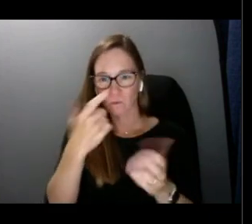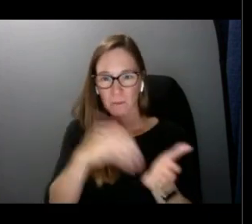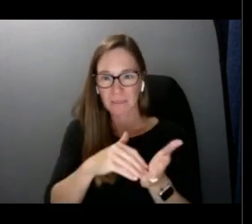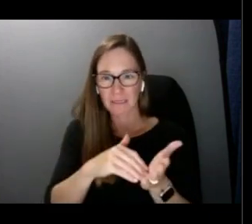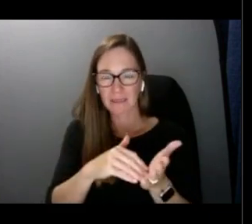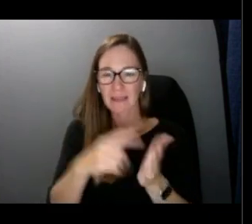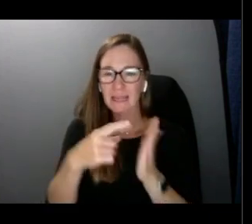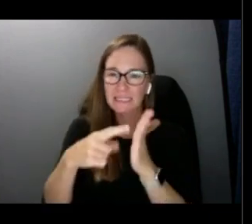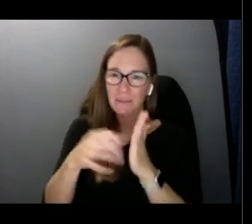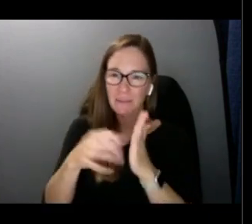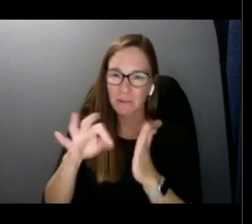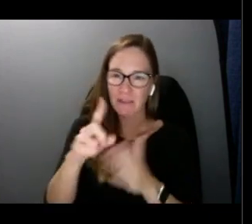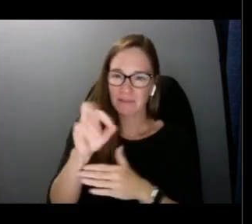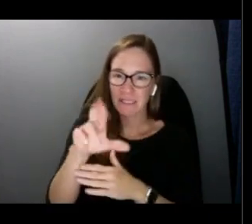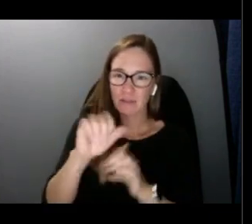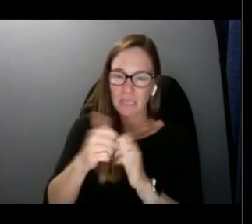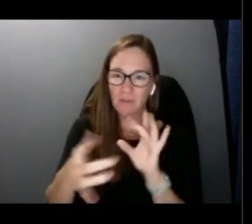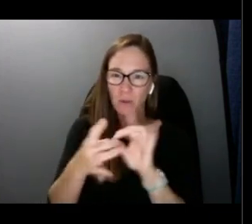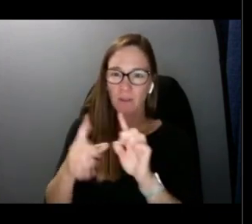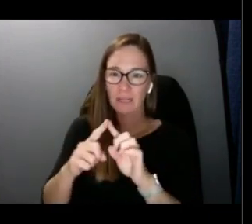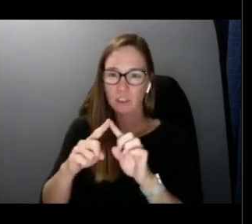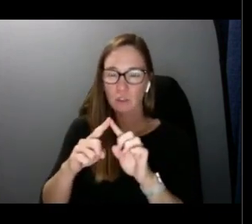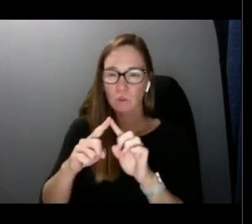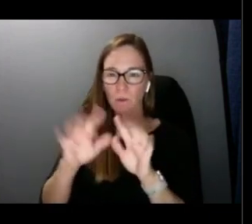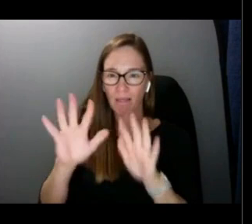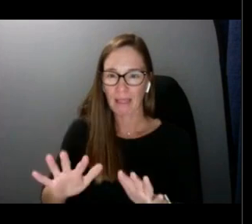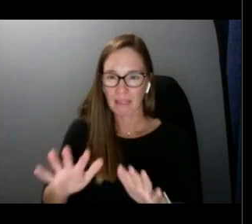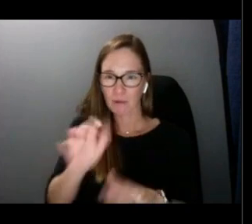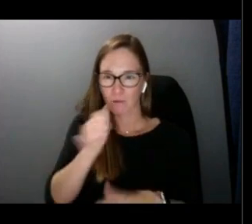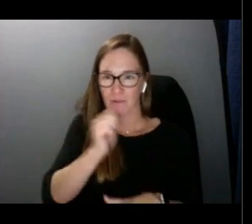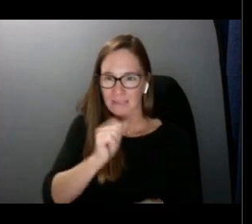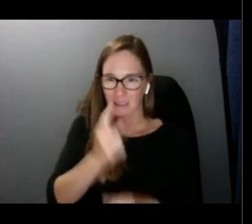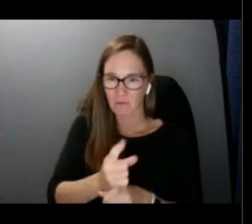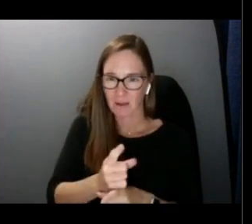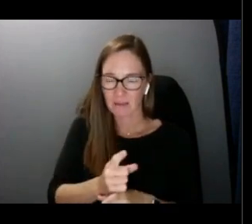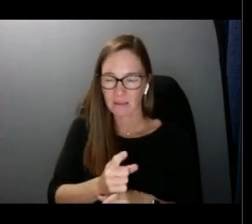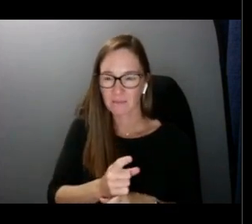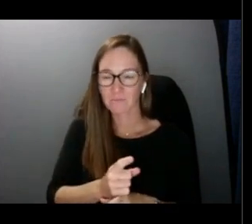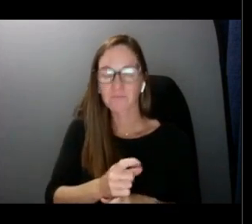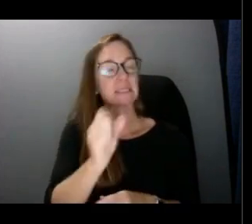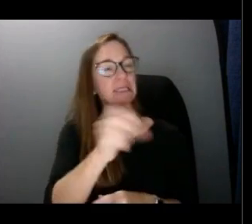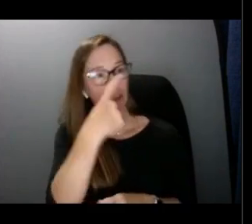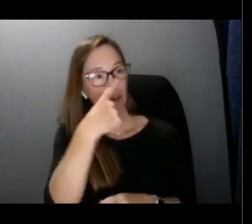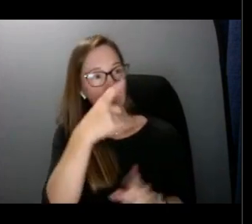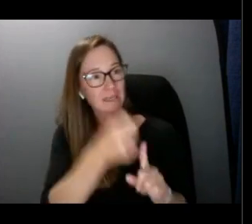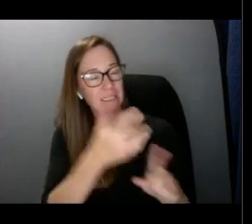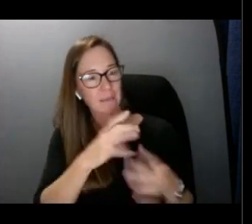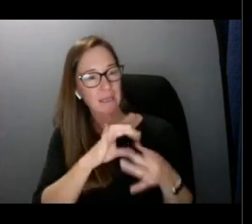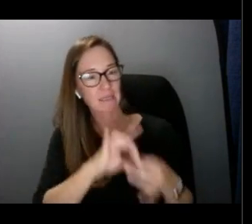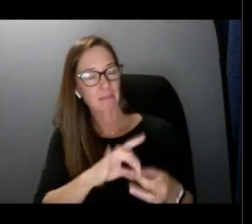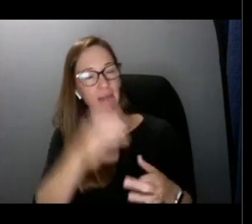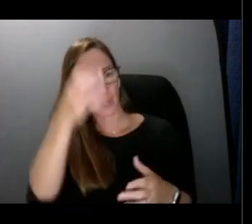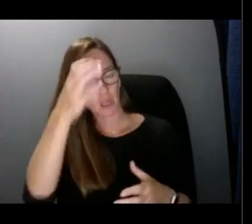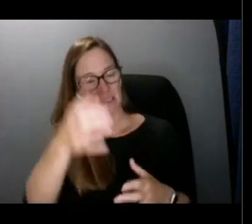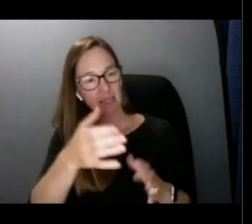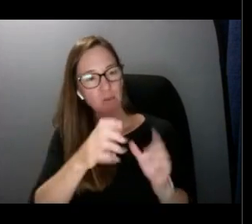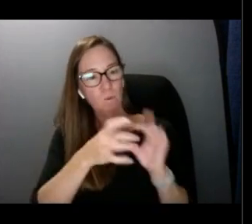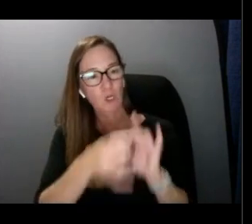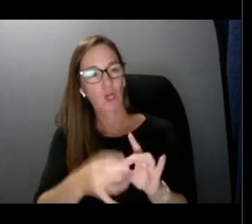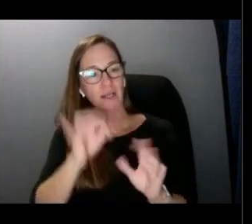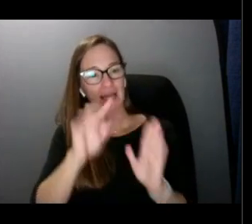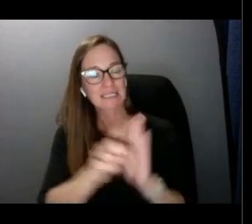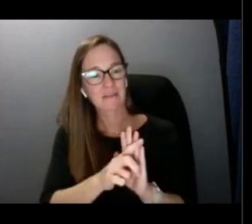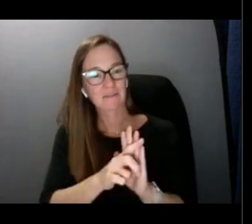Examples of sectors and how they relate to climate resilience, correct? Yes. Can you expand on the concept regarding